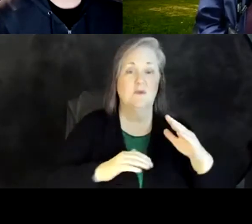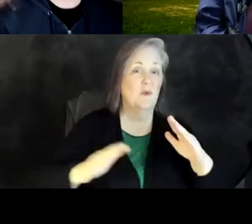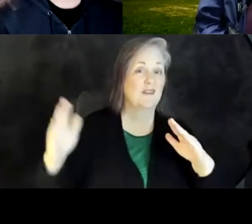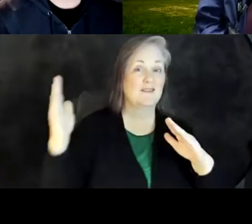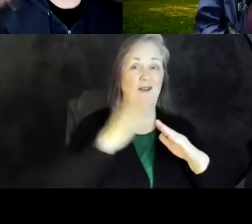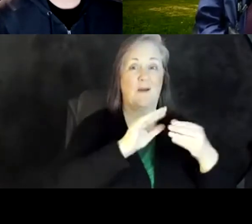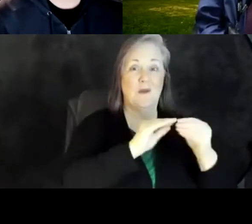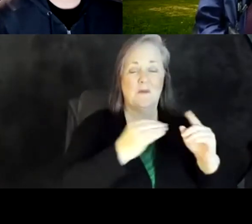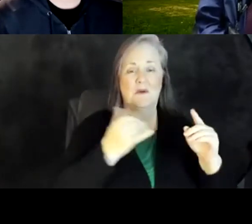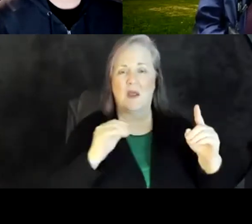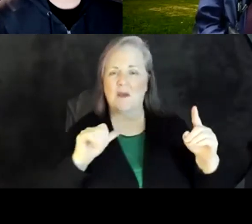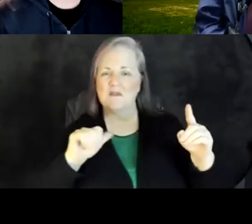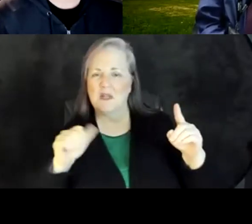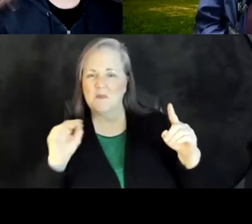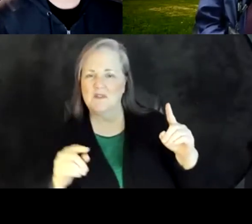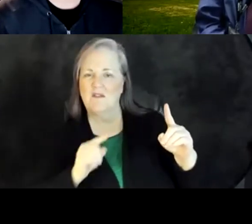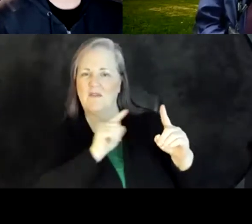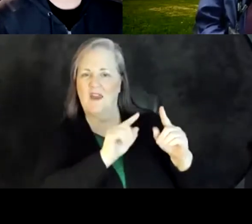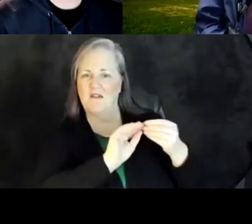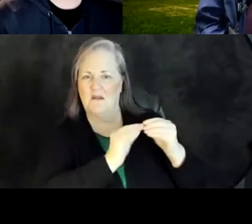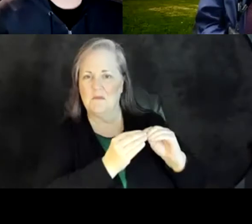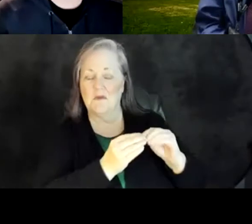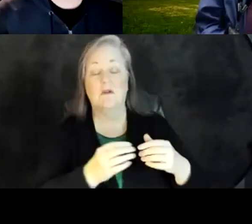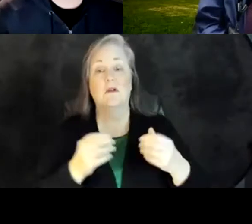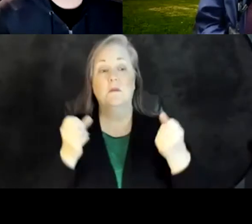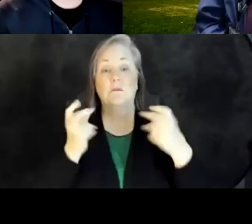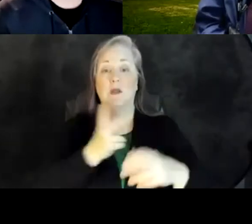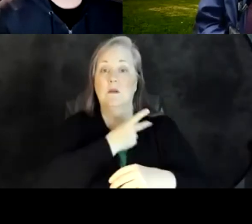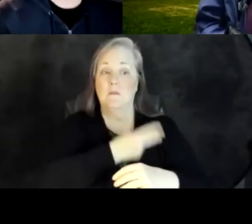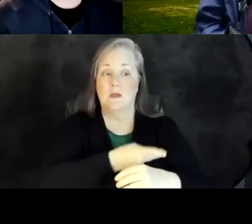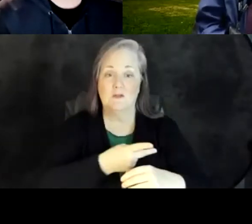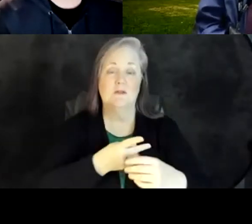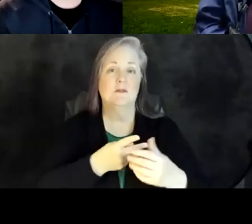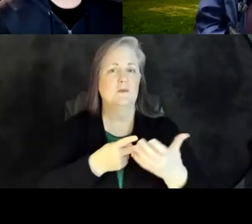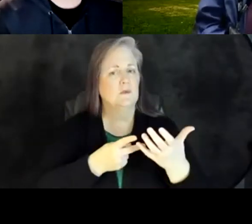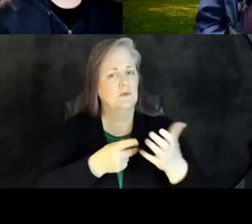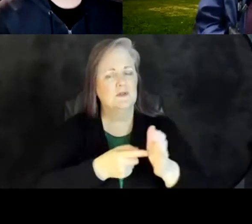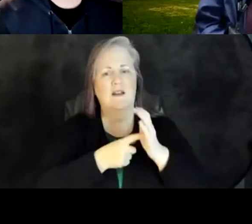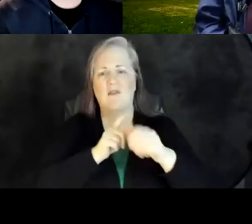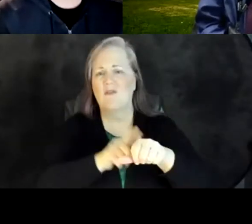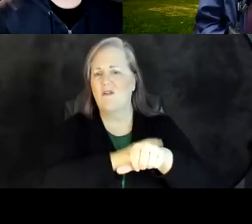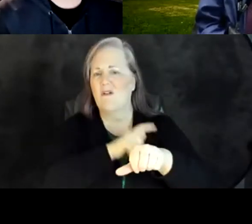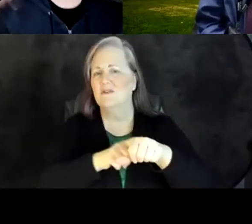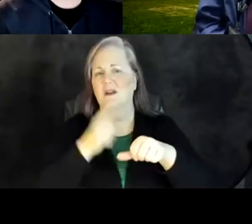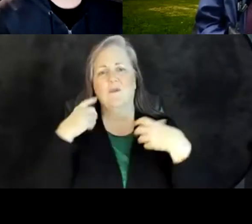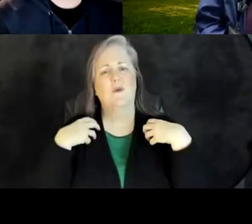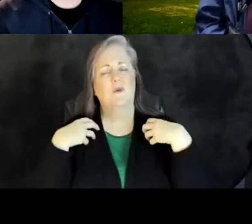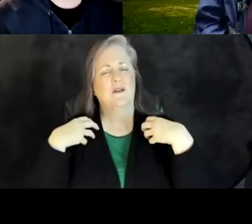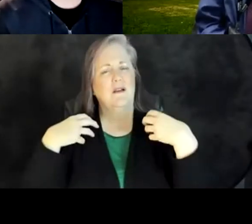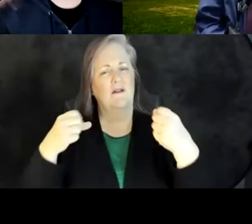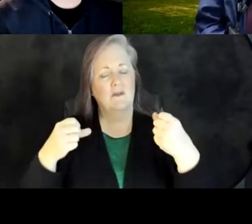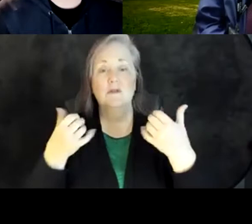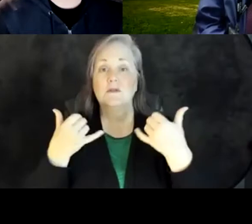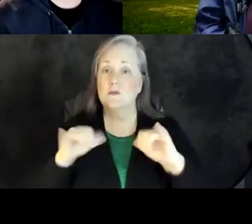peak. But there are a lot of patients who take a very long time to recover. And so there's still a lot of